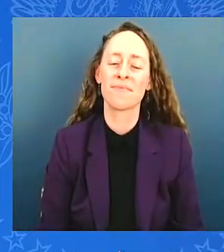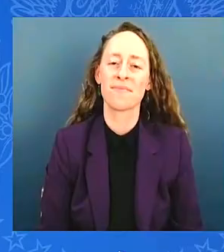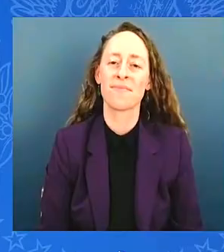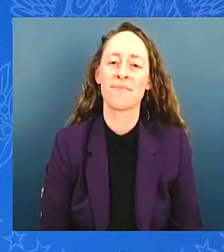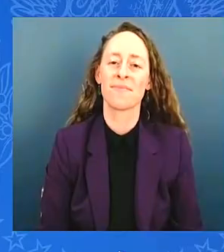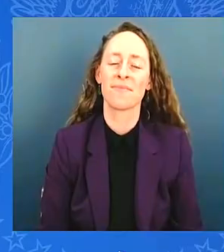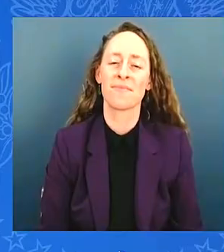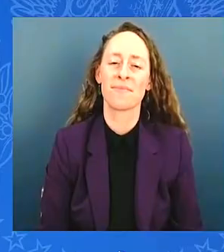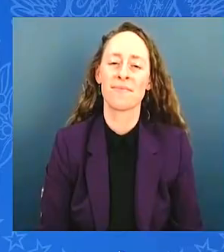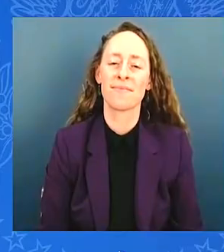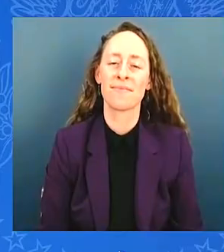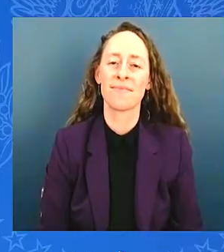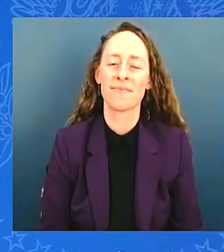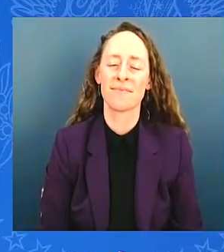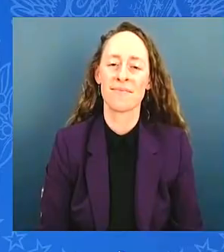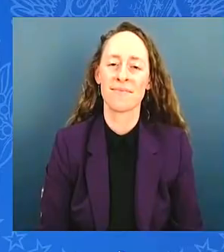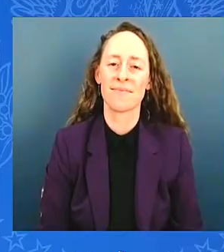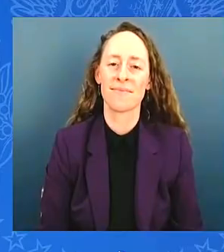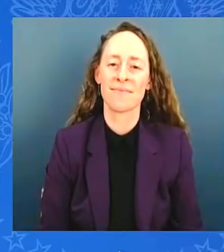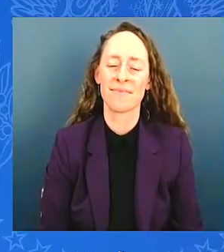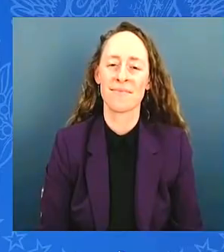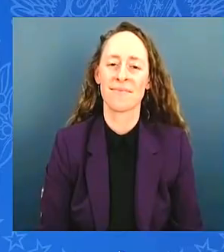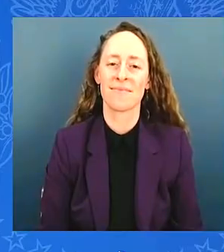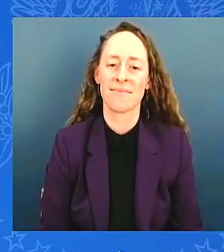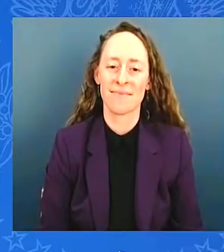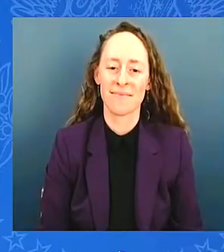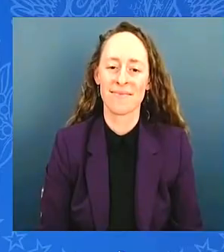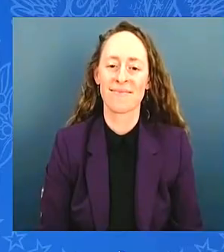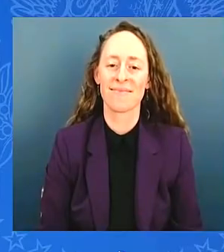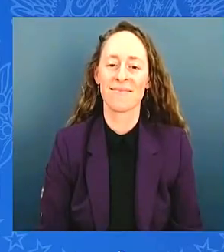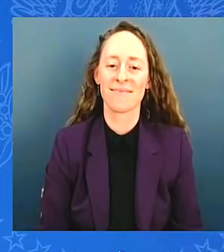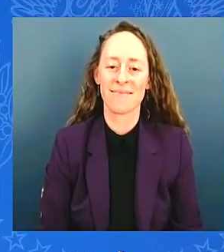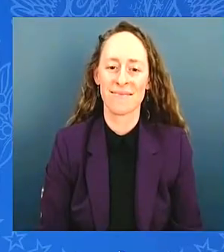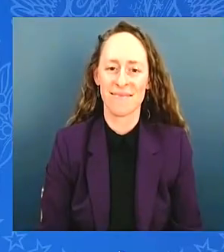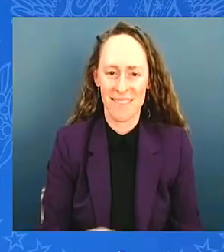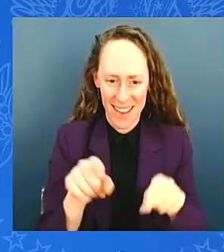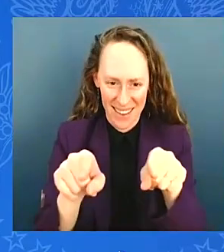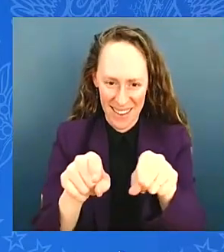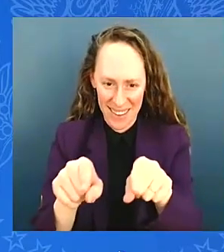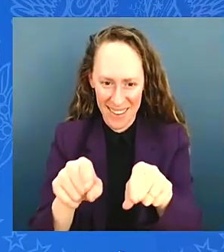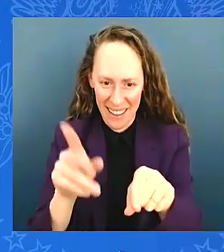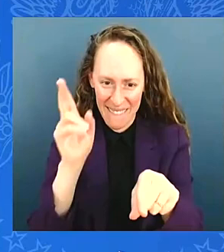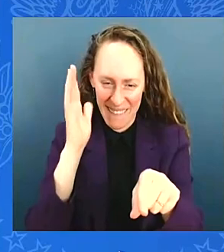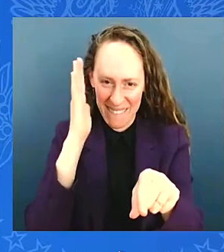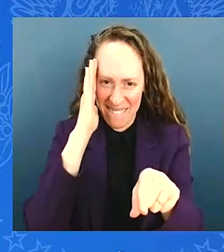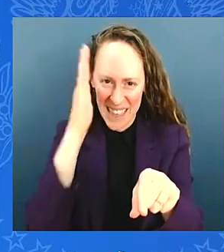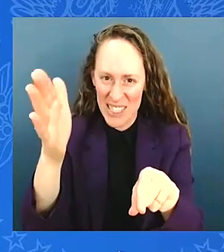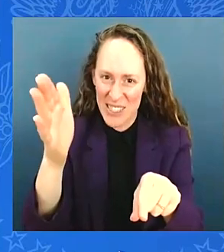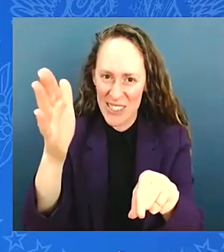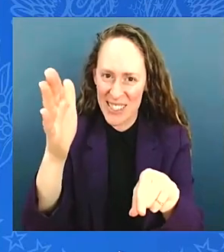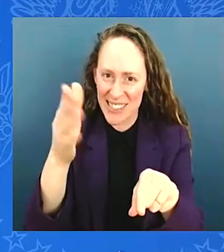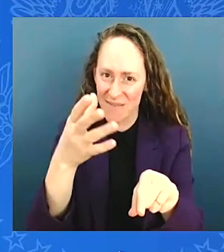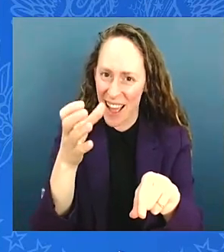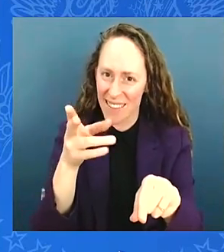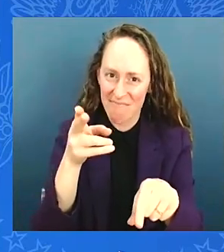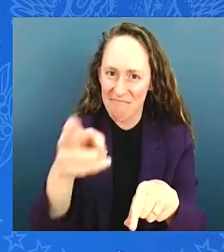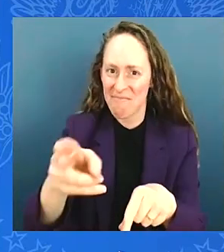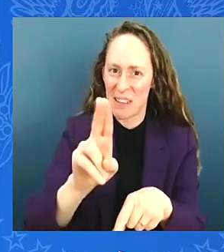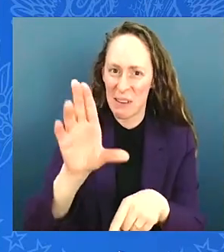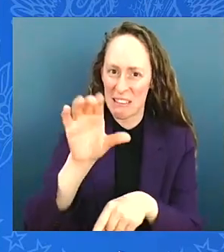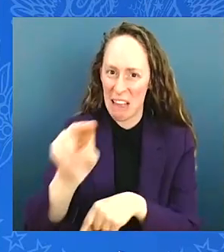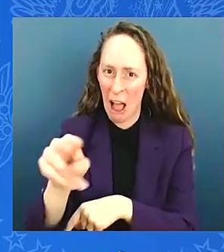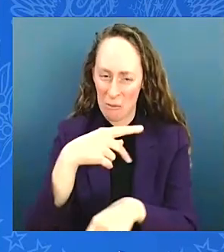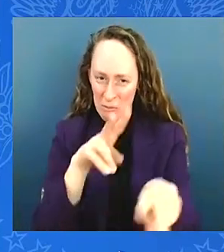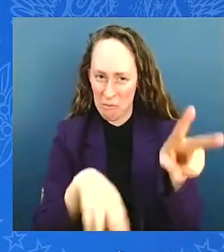And I got 2 future Huskies right there going to play in the basketball team, right in the front row here. And for the 6th time in just